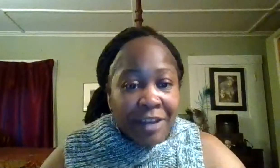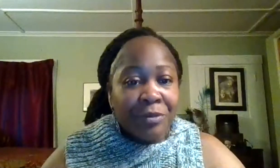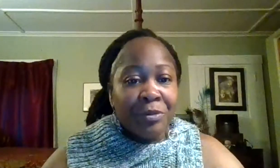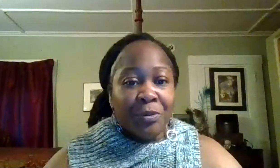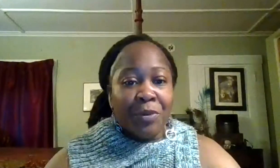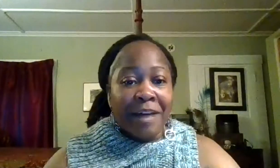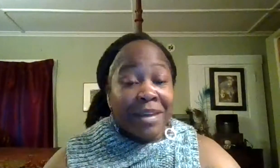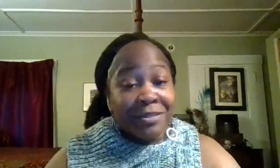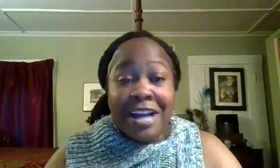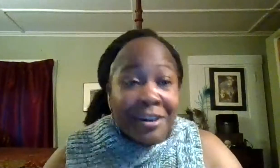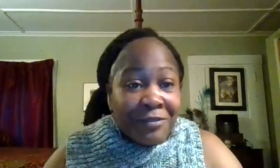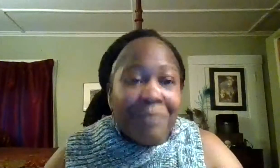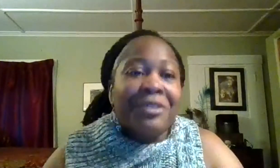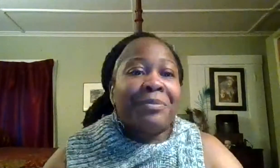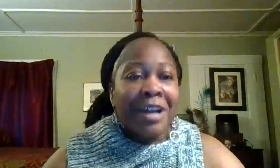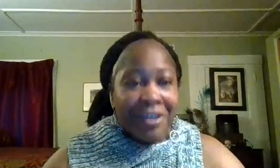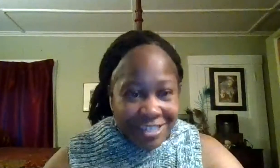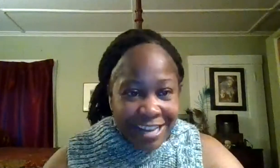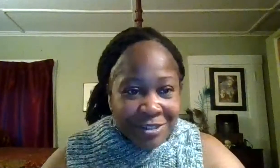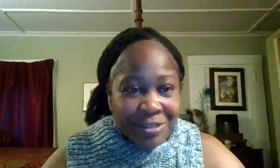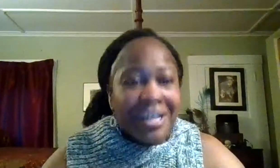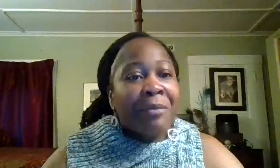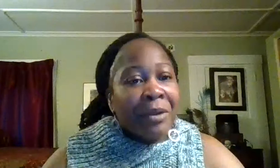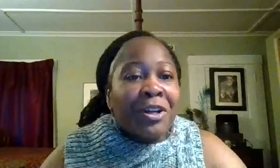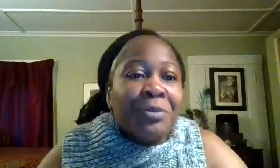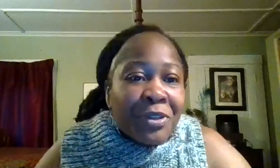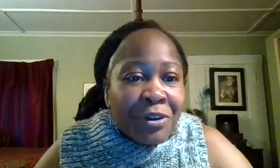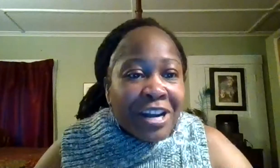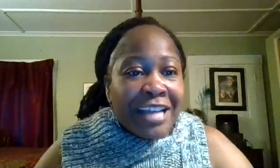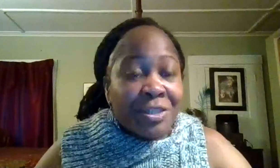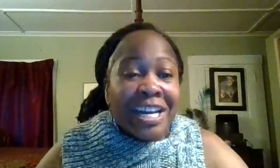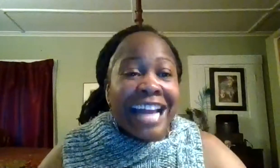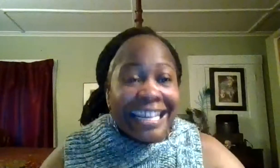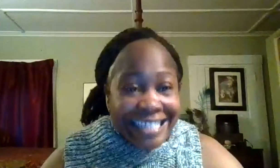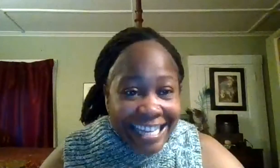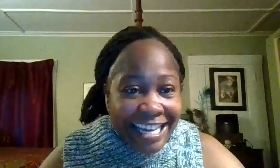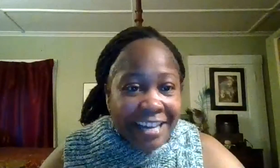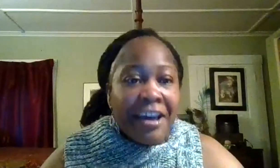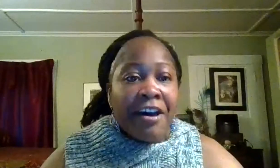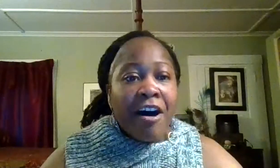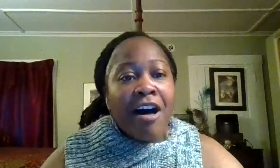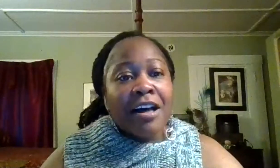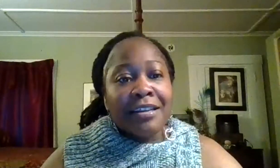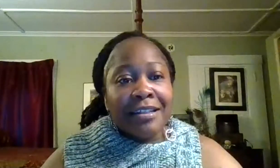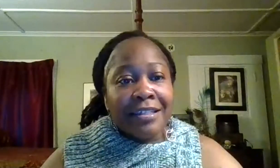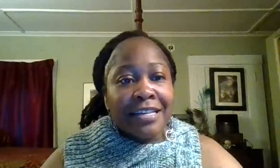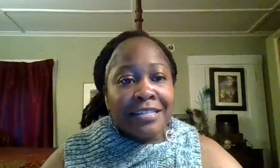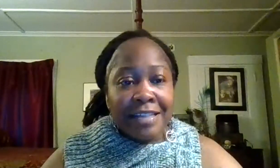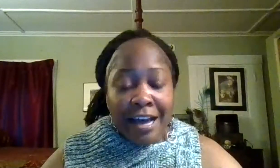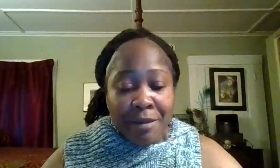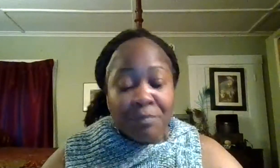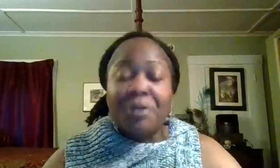Kira, who has retired from the Vermont Arts Council, but I worked with her in 2019 on